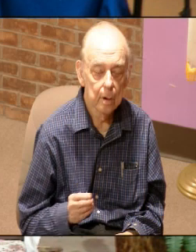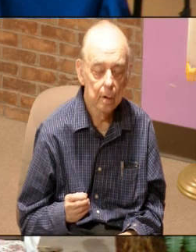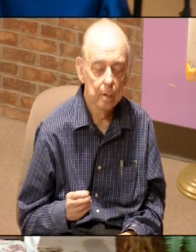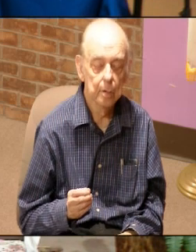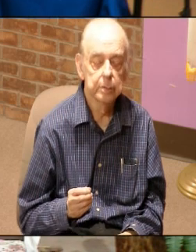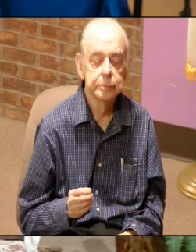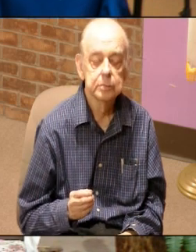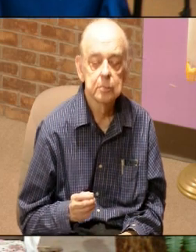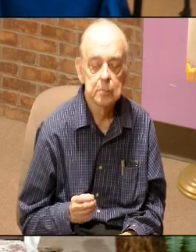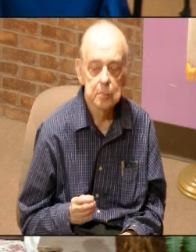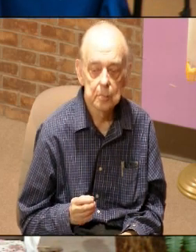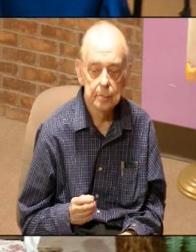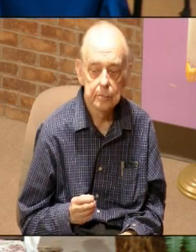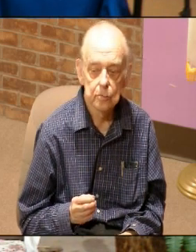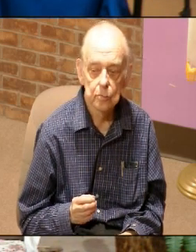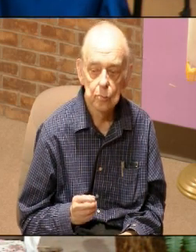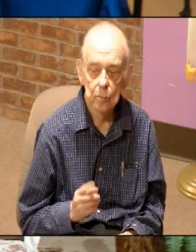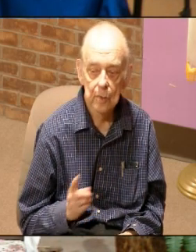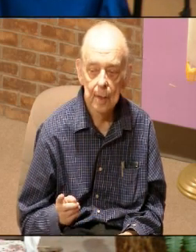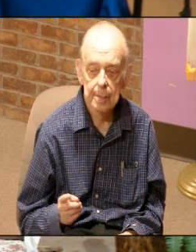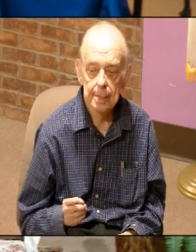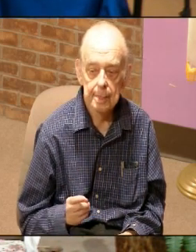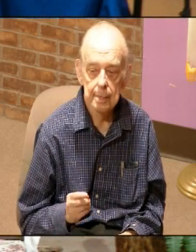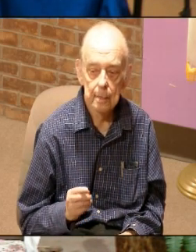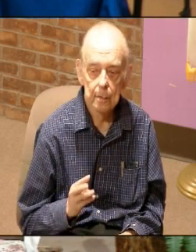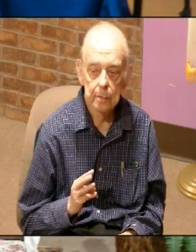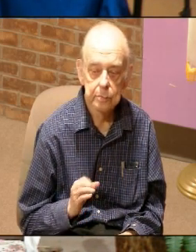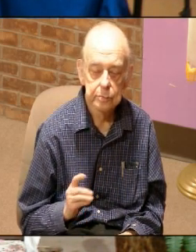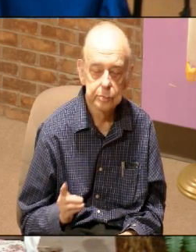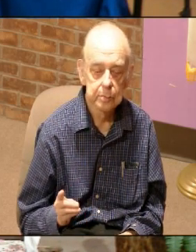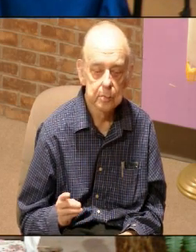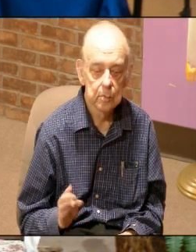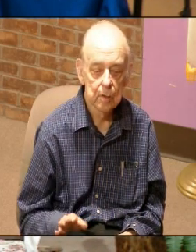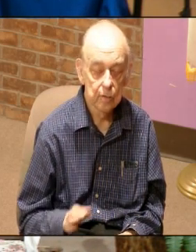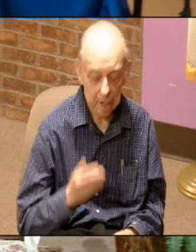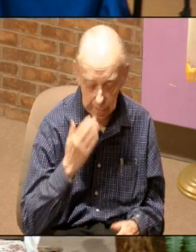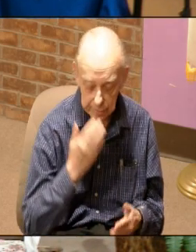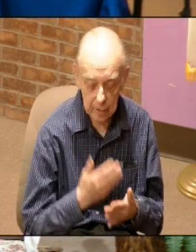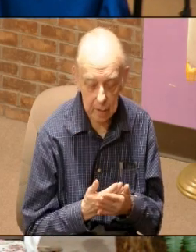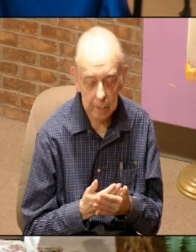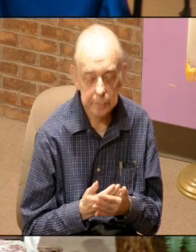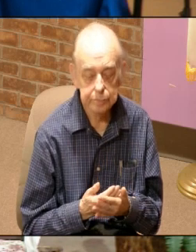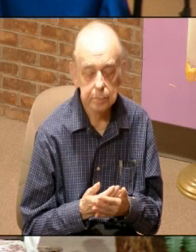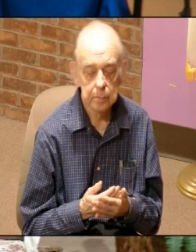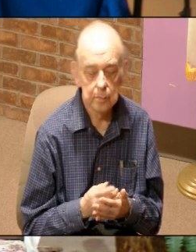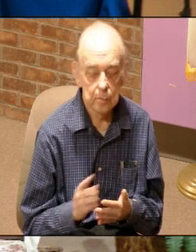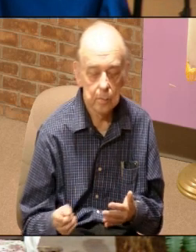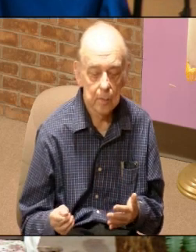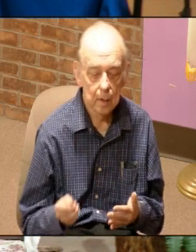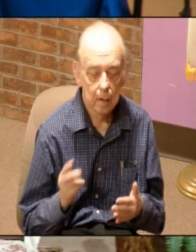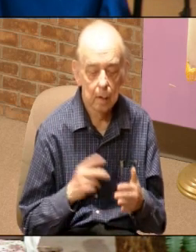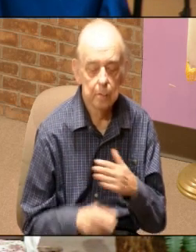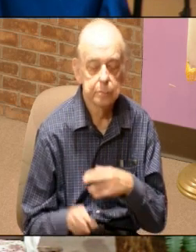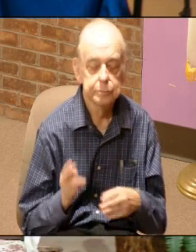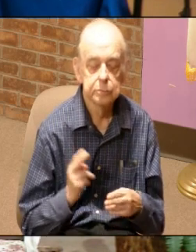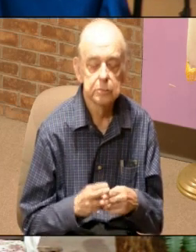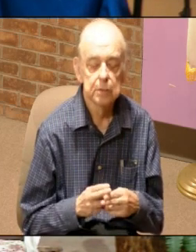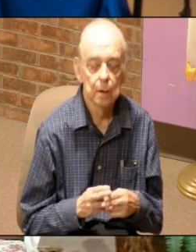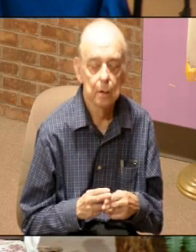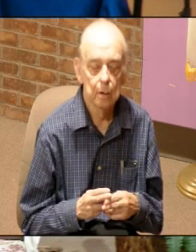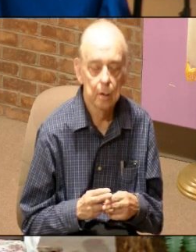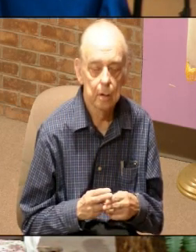and there was the widow and she had a son and there was a prophet by the name